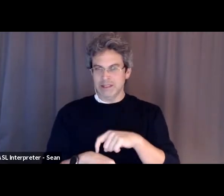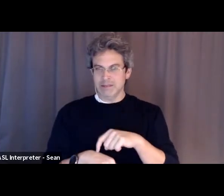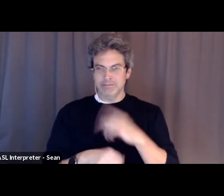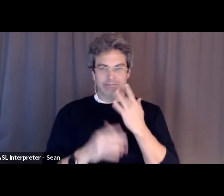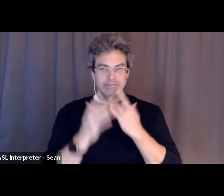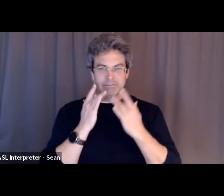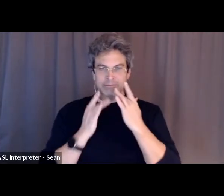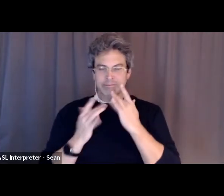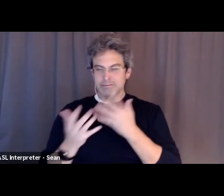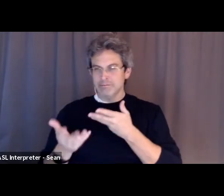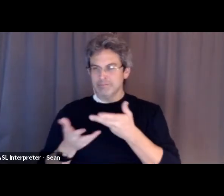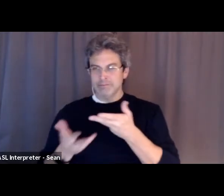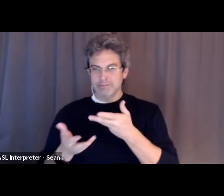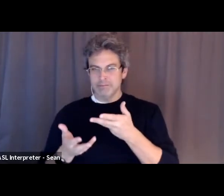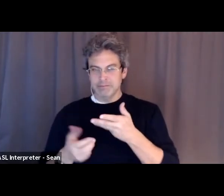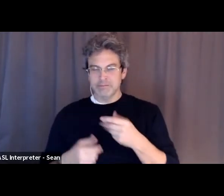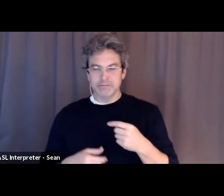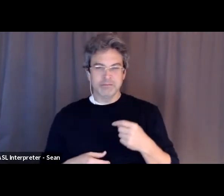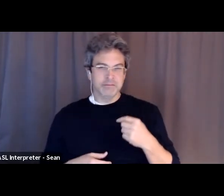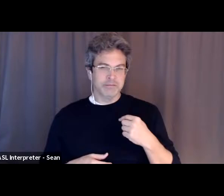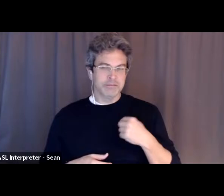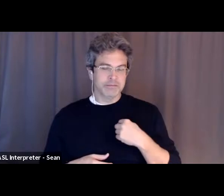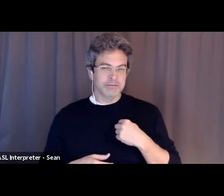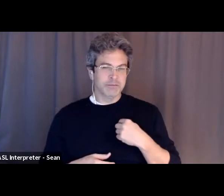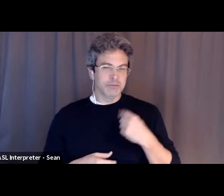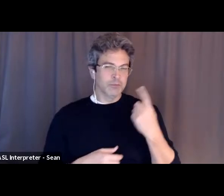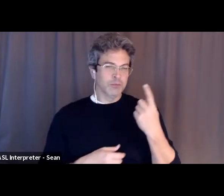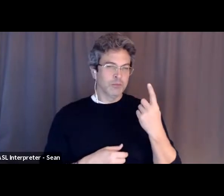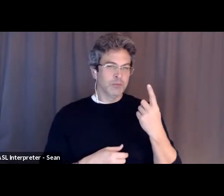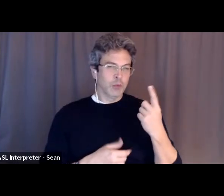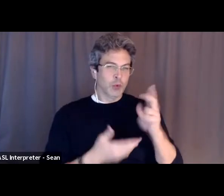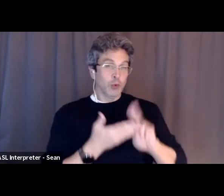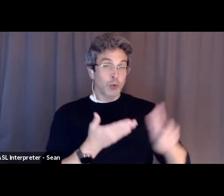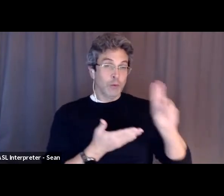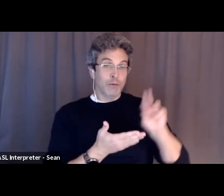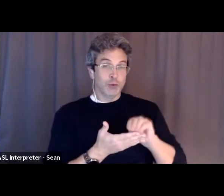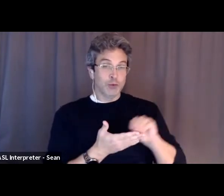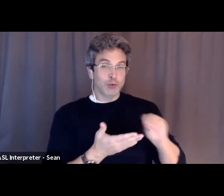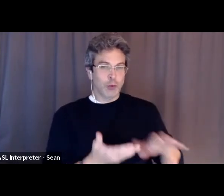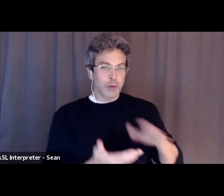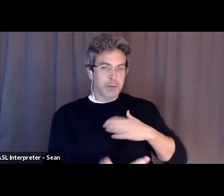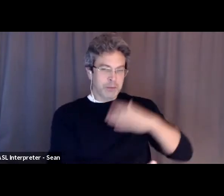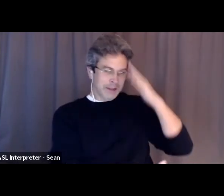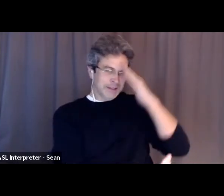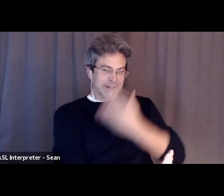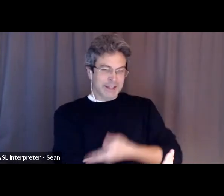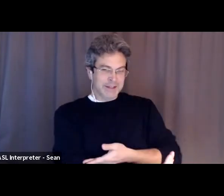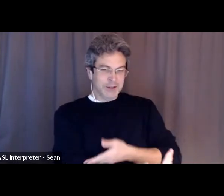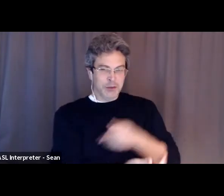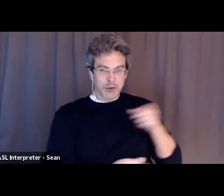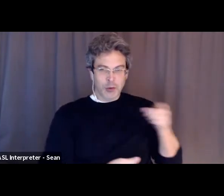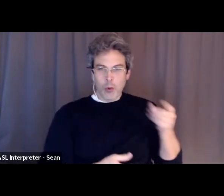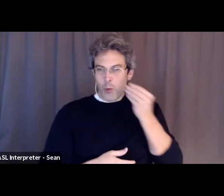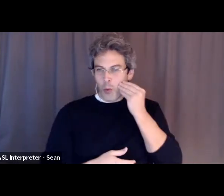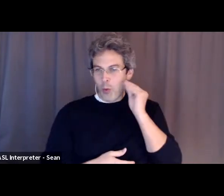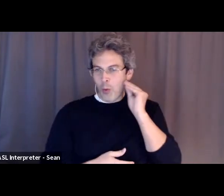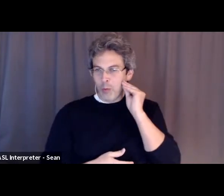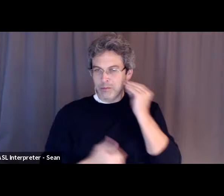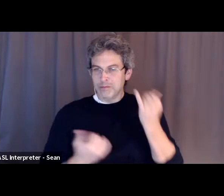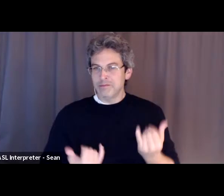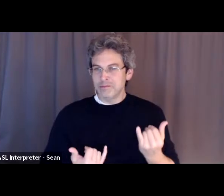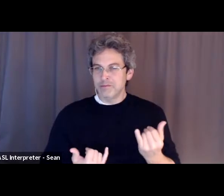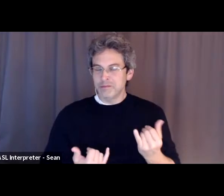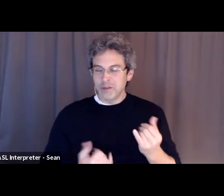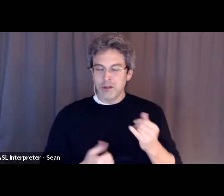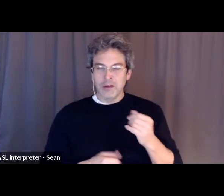a university student with me at home myself, and so I know how difficult it